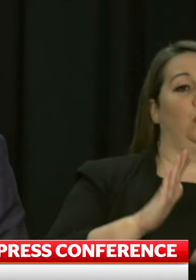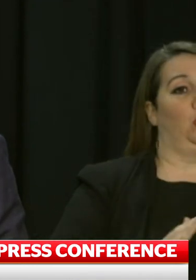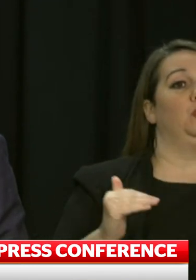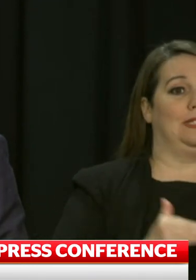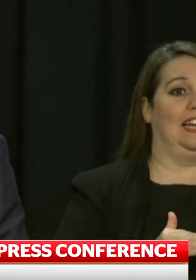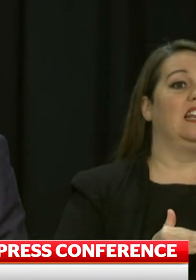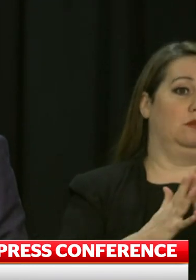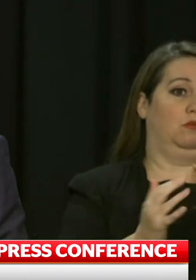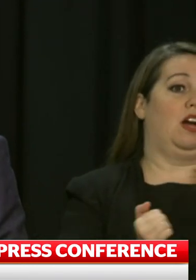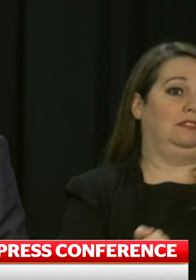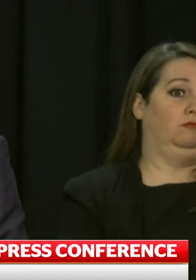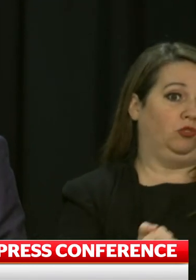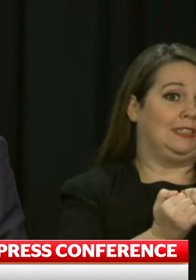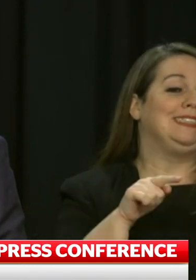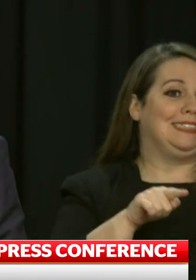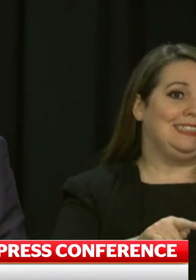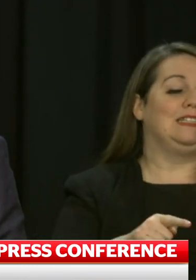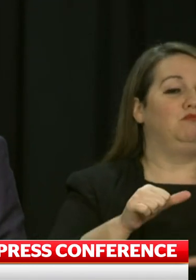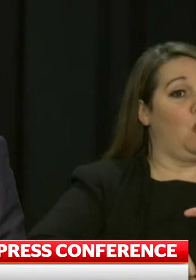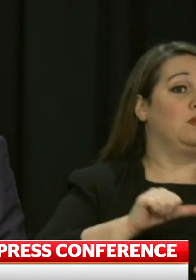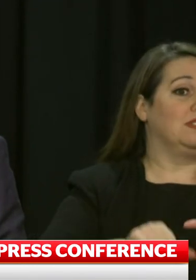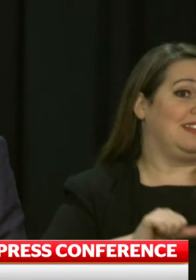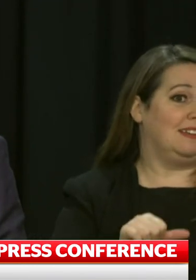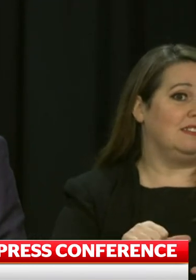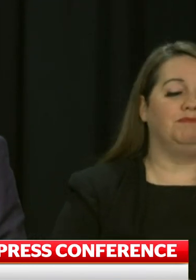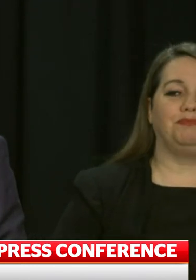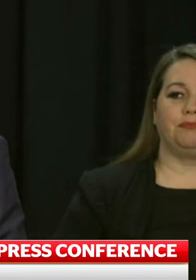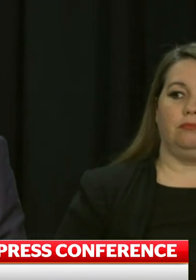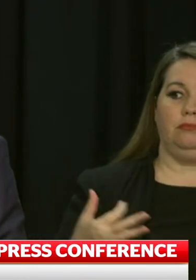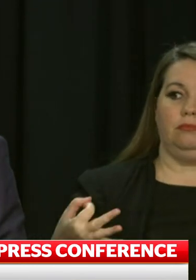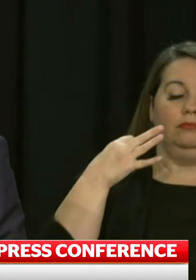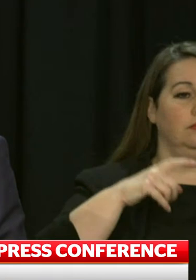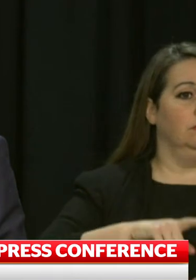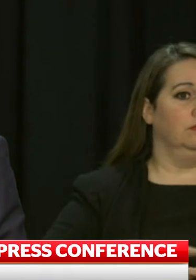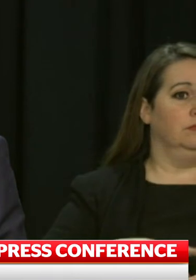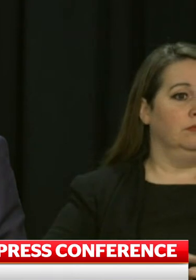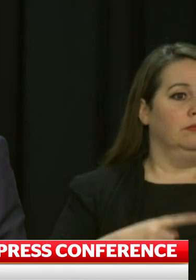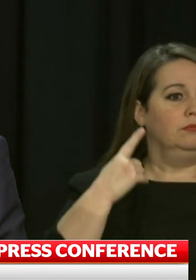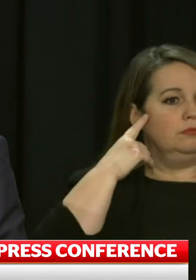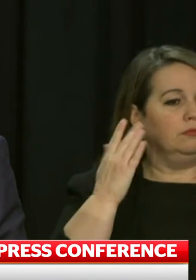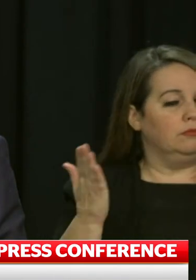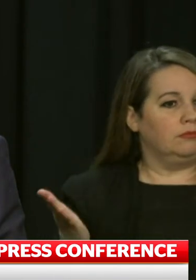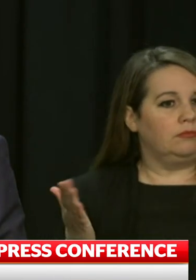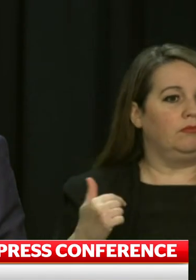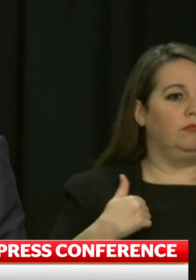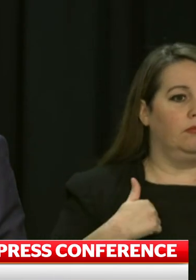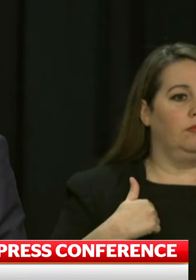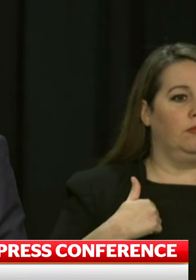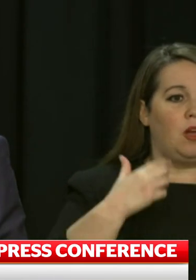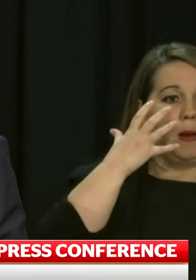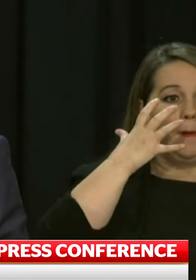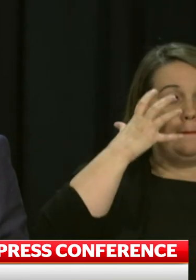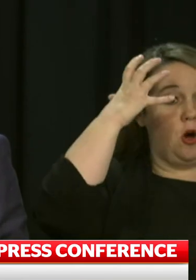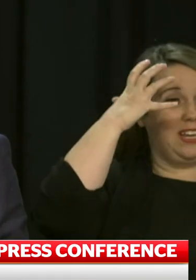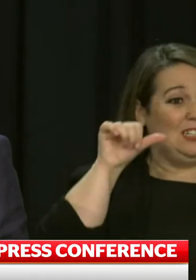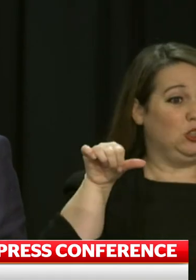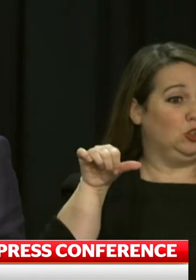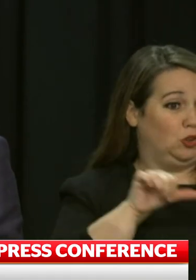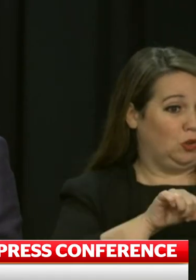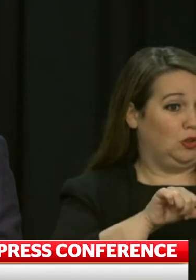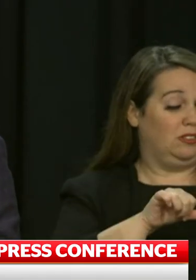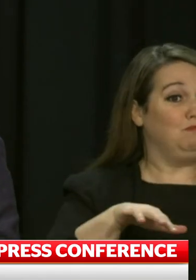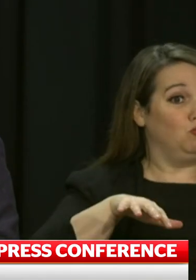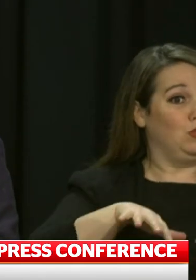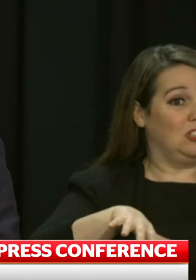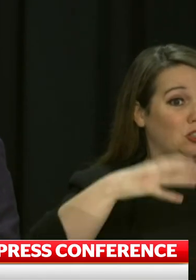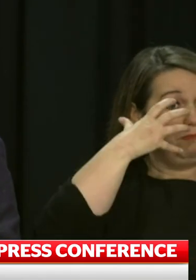Commonwealth, do you think the British monarchy should go down this path and look into this more? Ultimately, it's a question